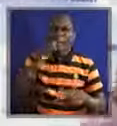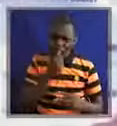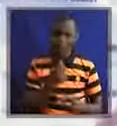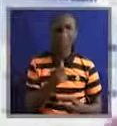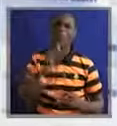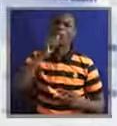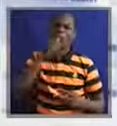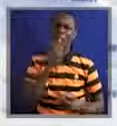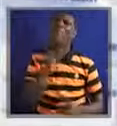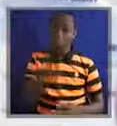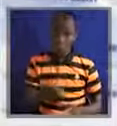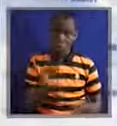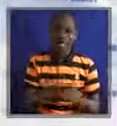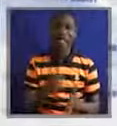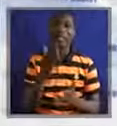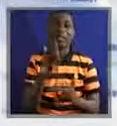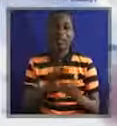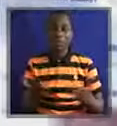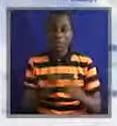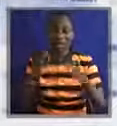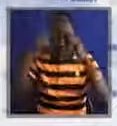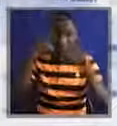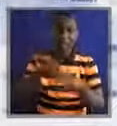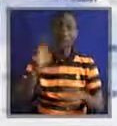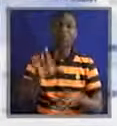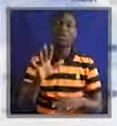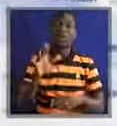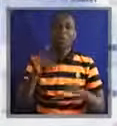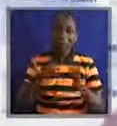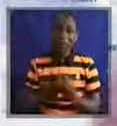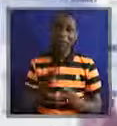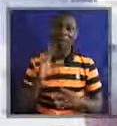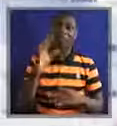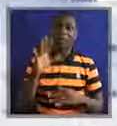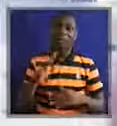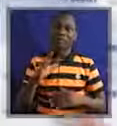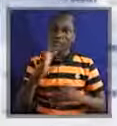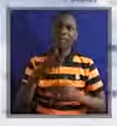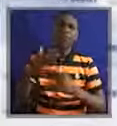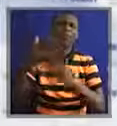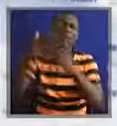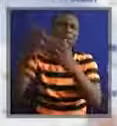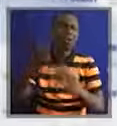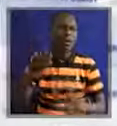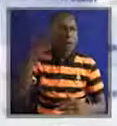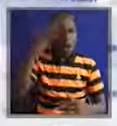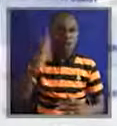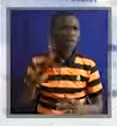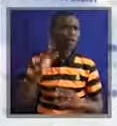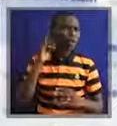asi ewo wobusua mu wonana nana bia wonnim no hohwe kra wontumi interesting ko hu ni history nanso so otena